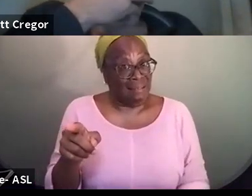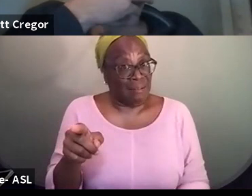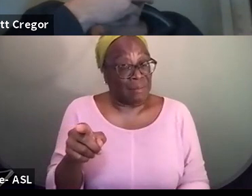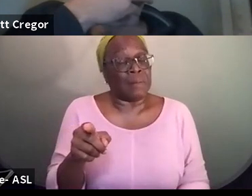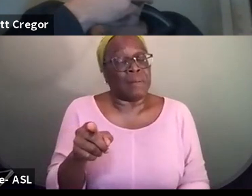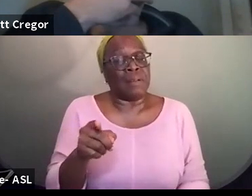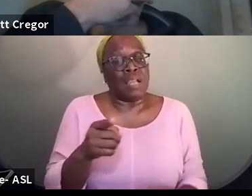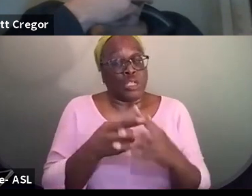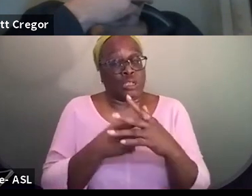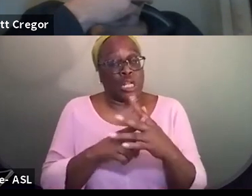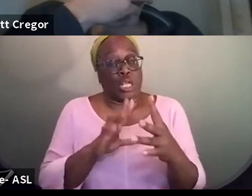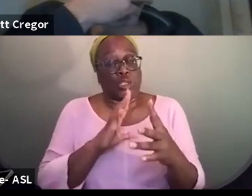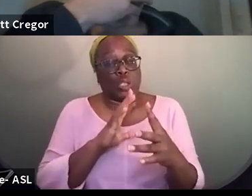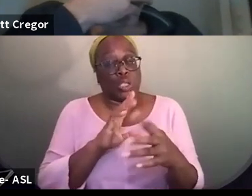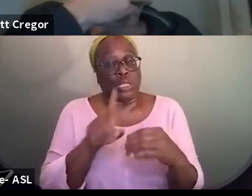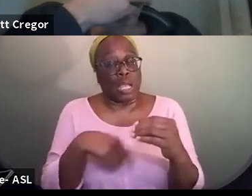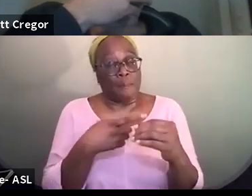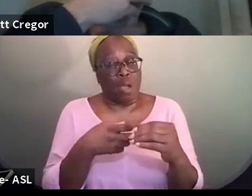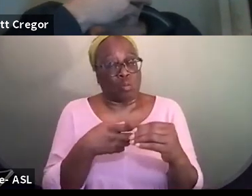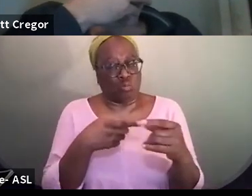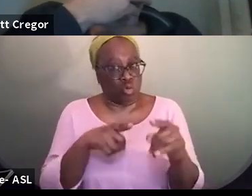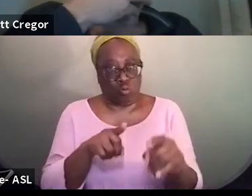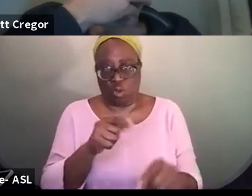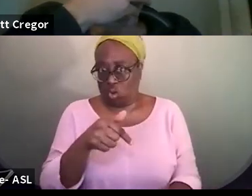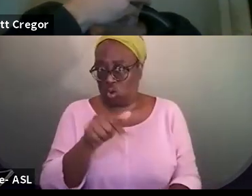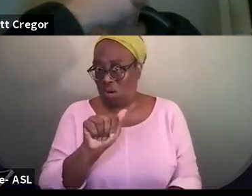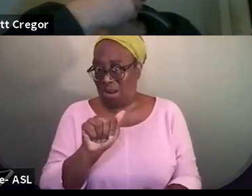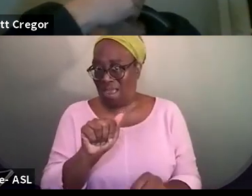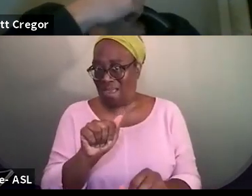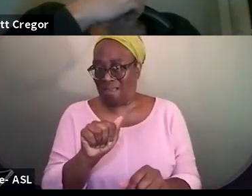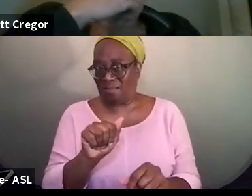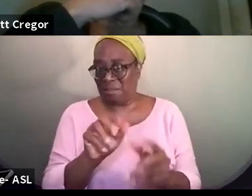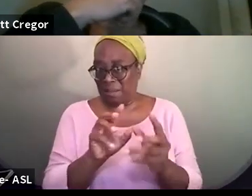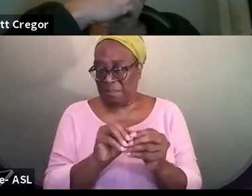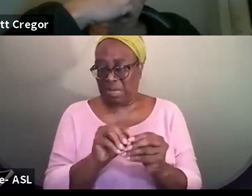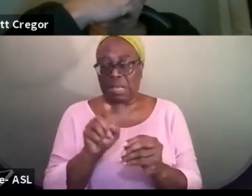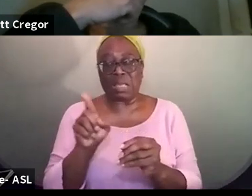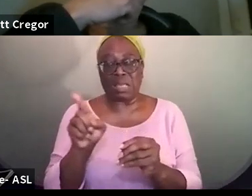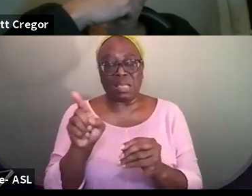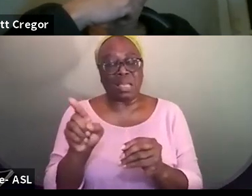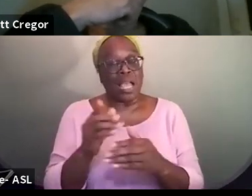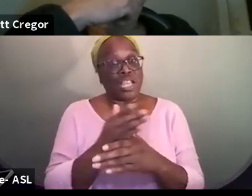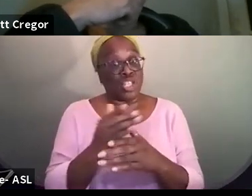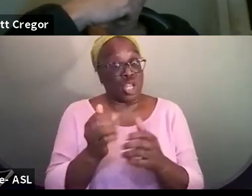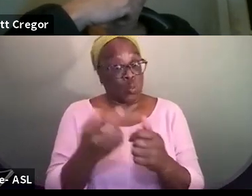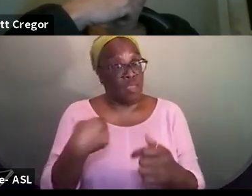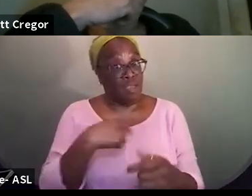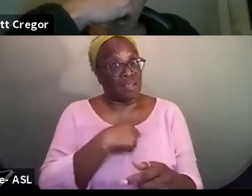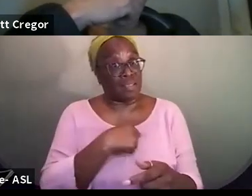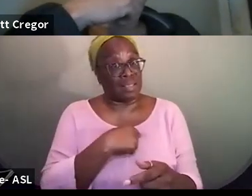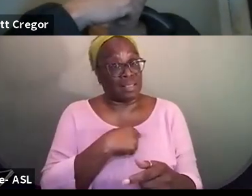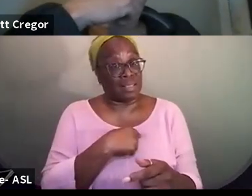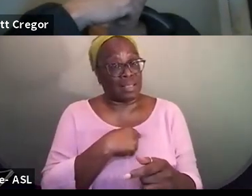I think it actually came perhaps during our Q&A session with her. She then shared with us,